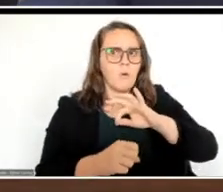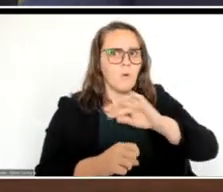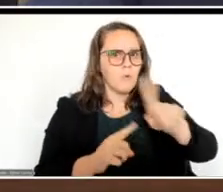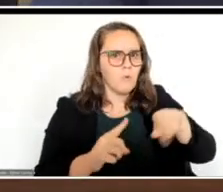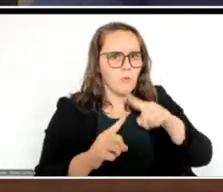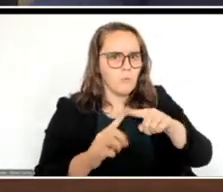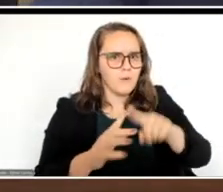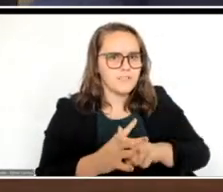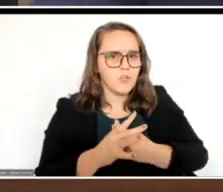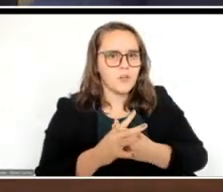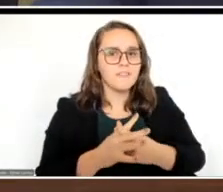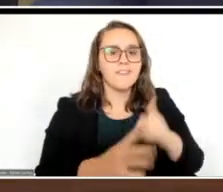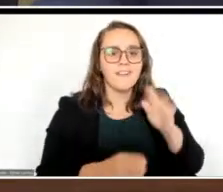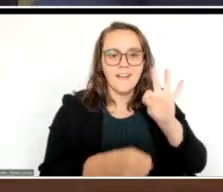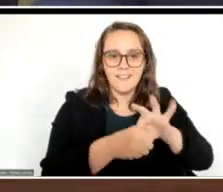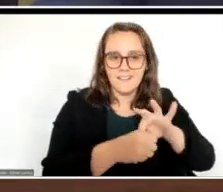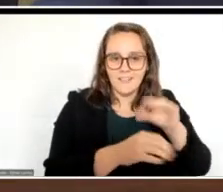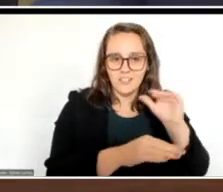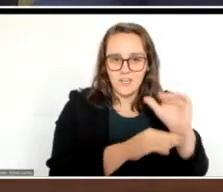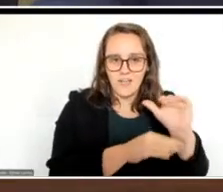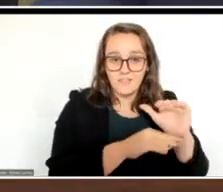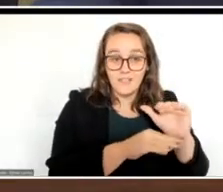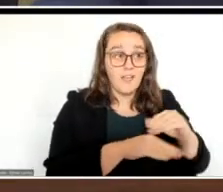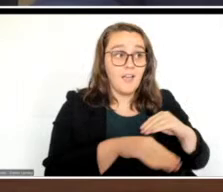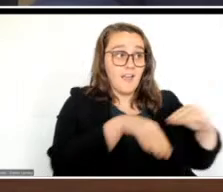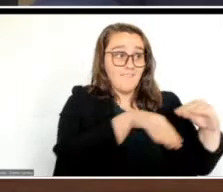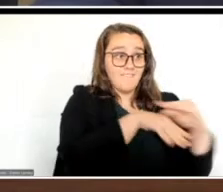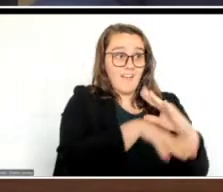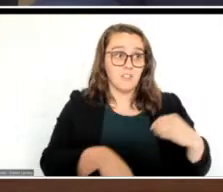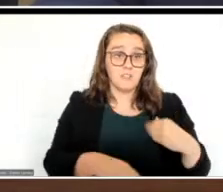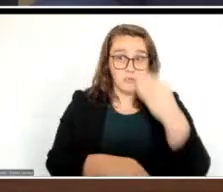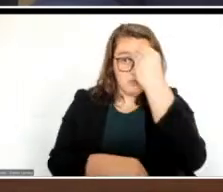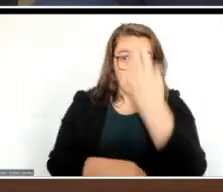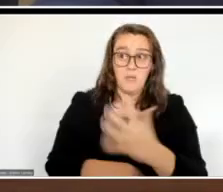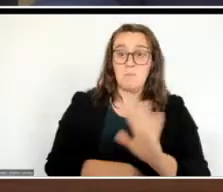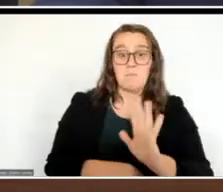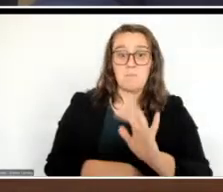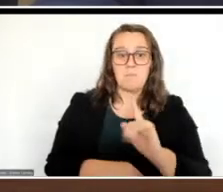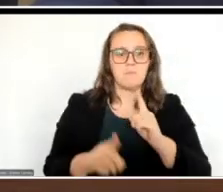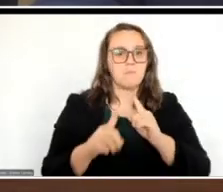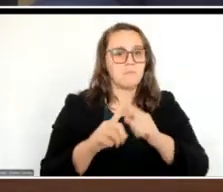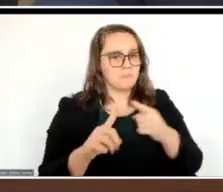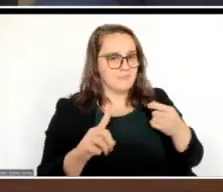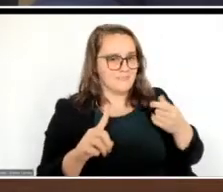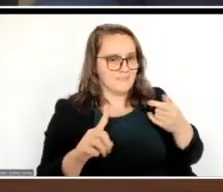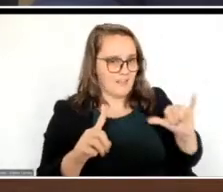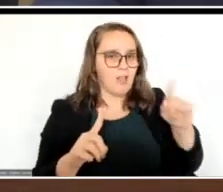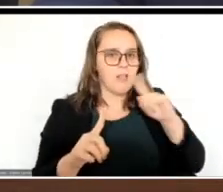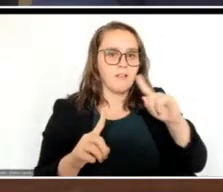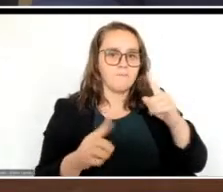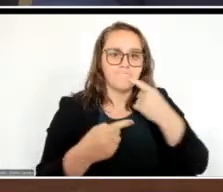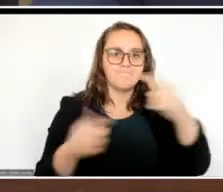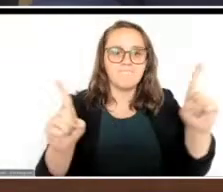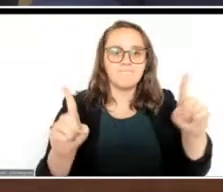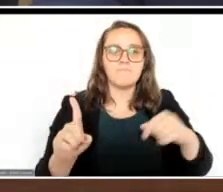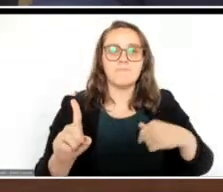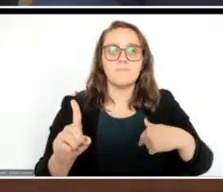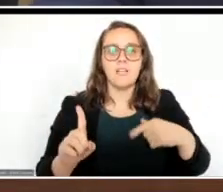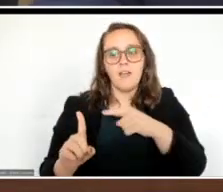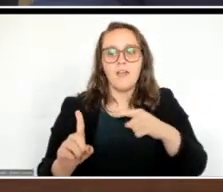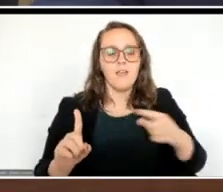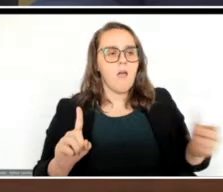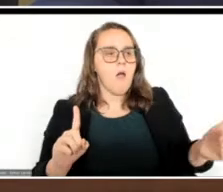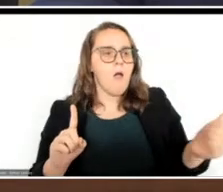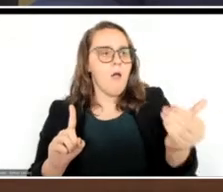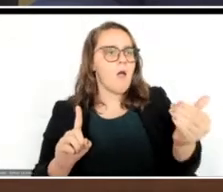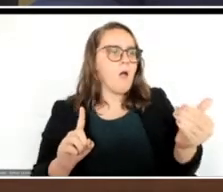in hand. Then, over the next 2 months, he sought to find those who would help him invent and spread lies about the widespread